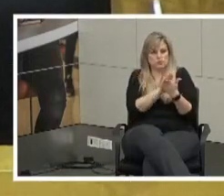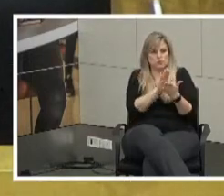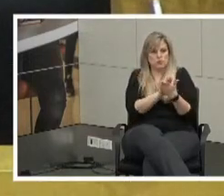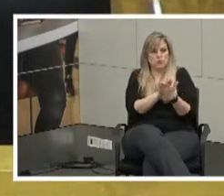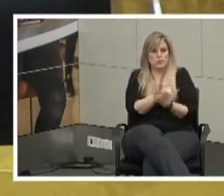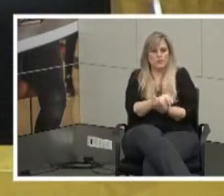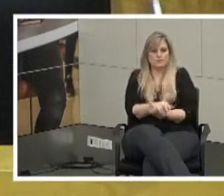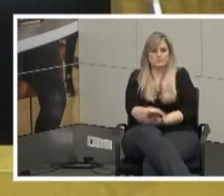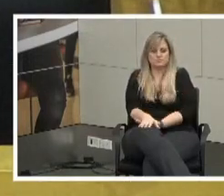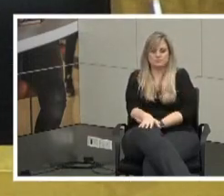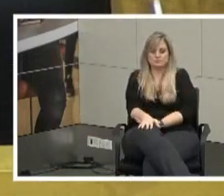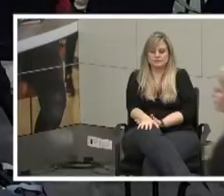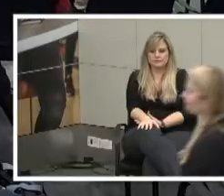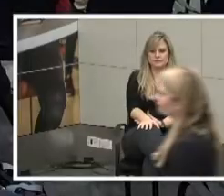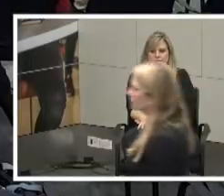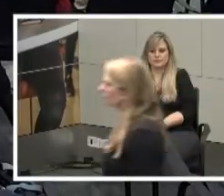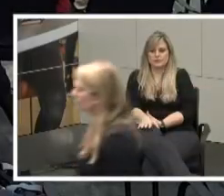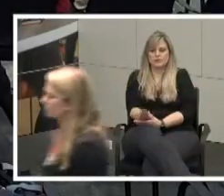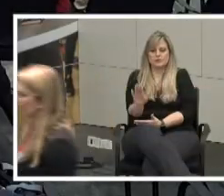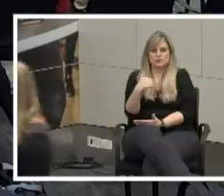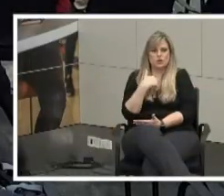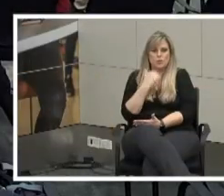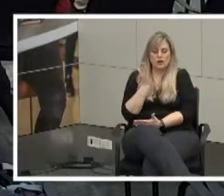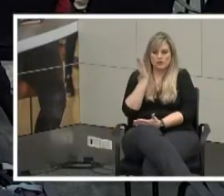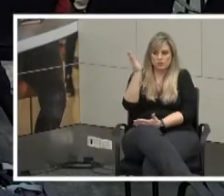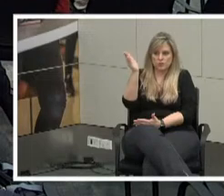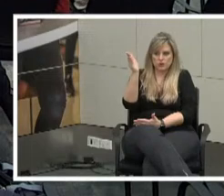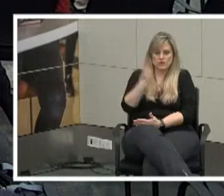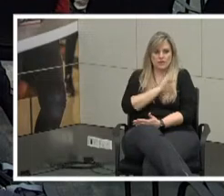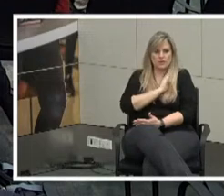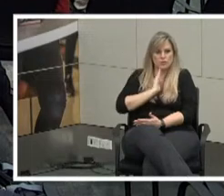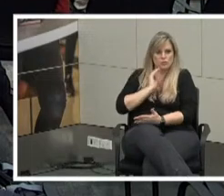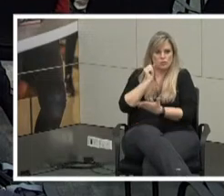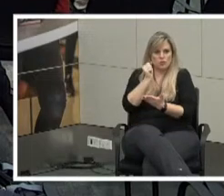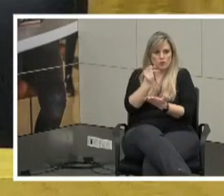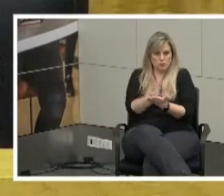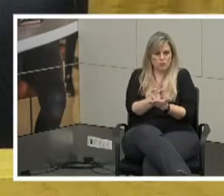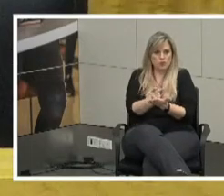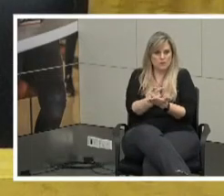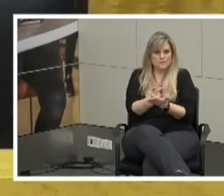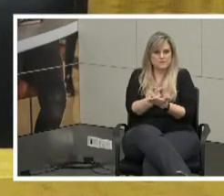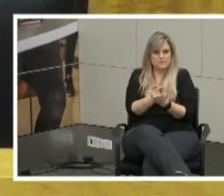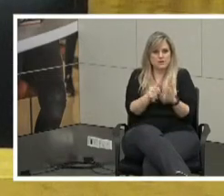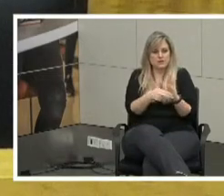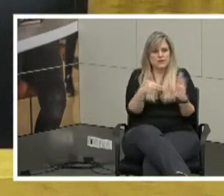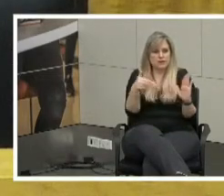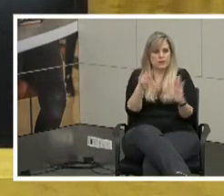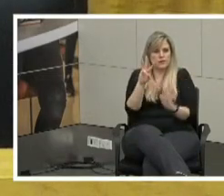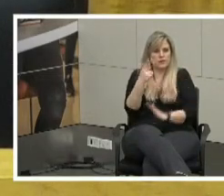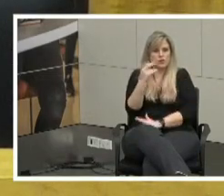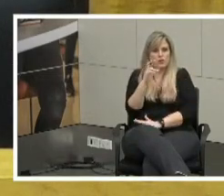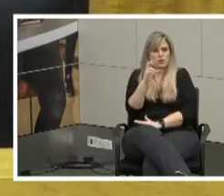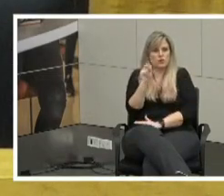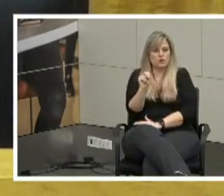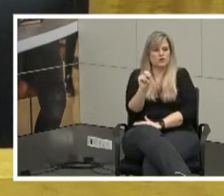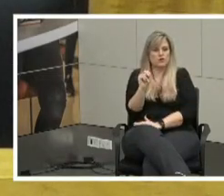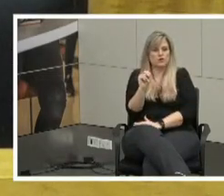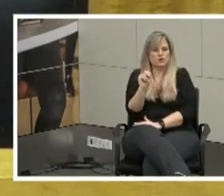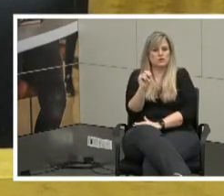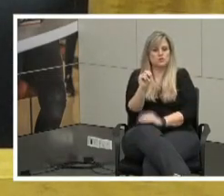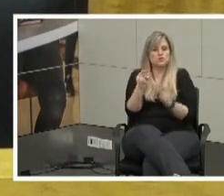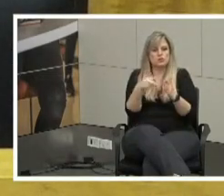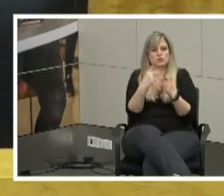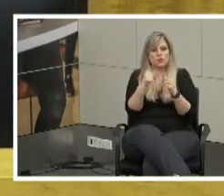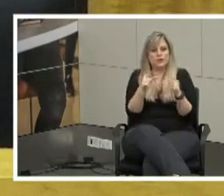deja vu uh I'm I move that the board approve the approves the designation of Wharton dual Language Academy as a separate and